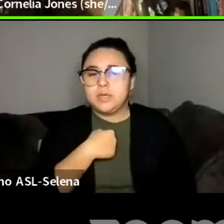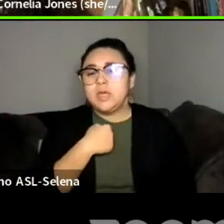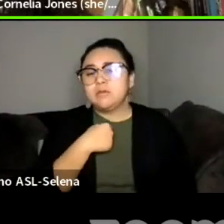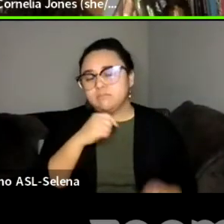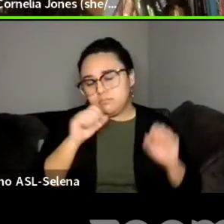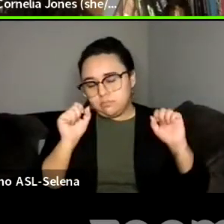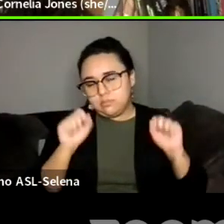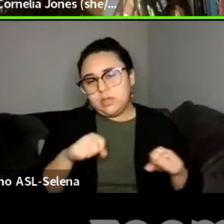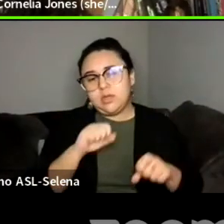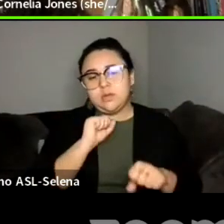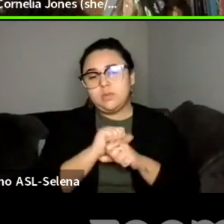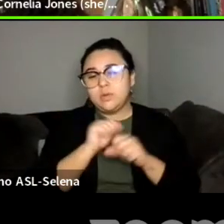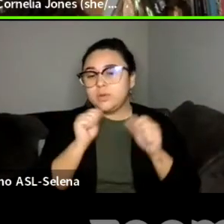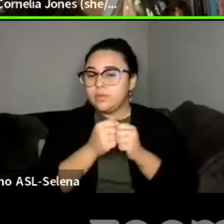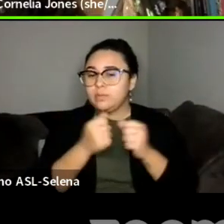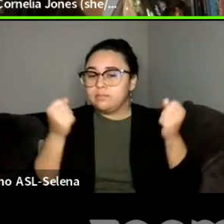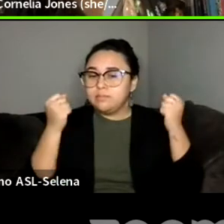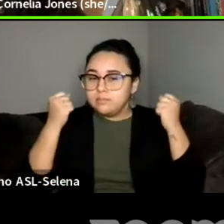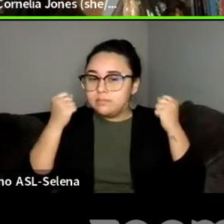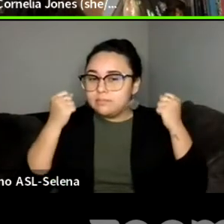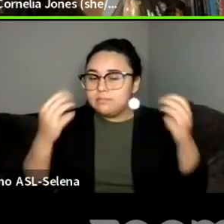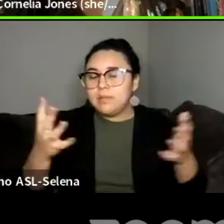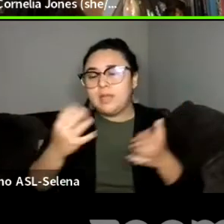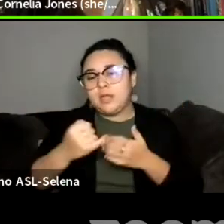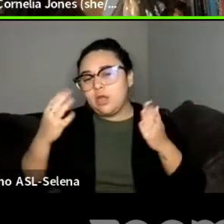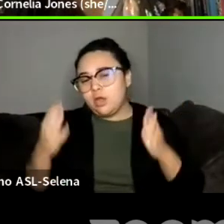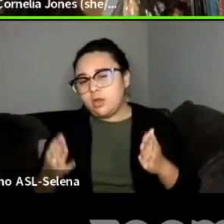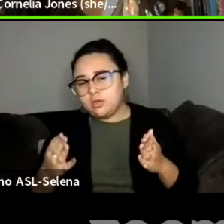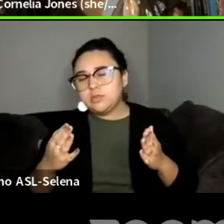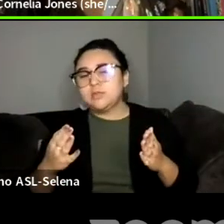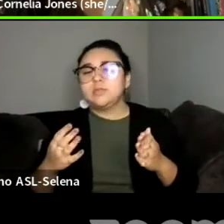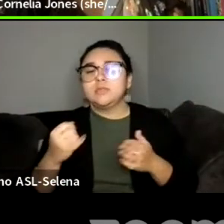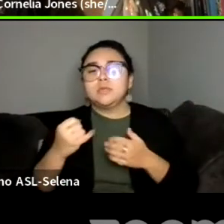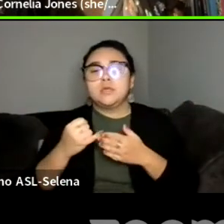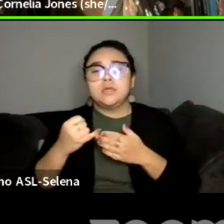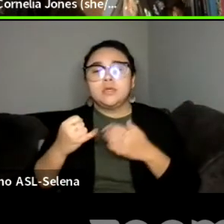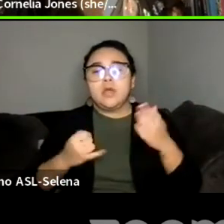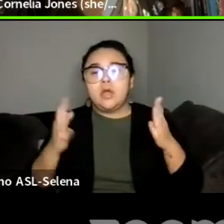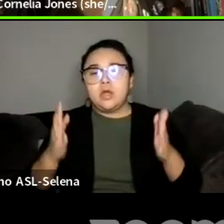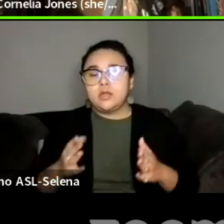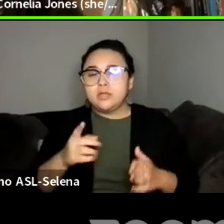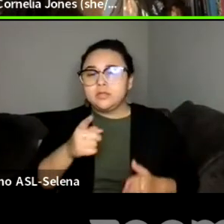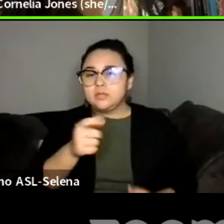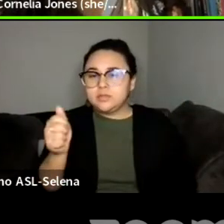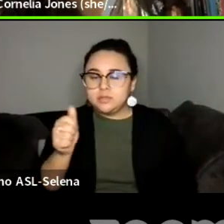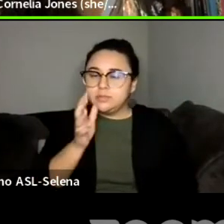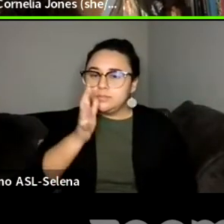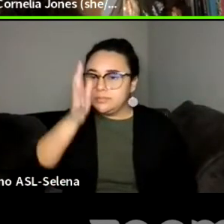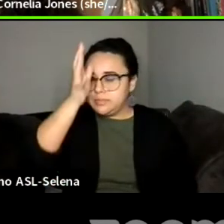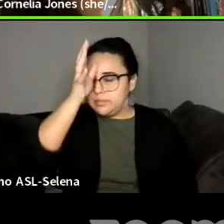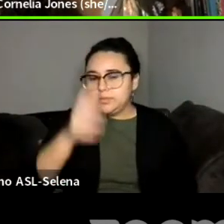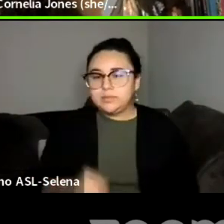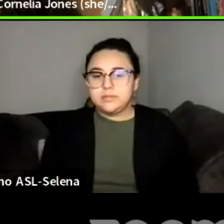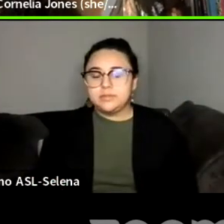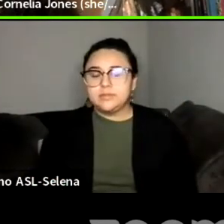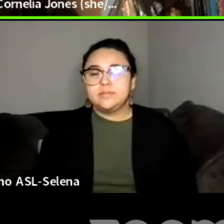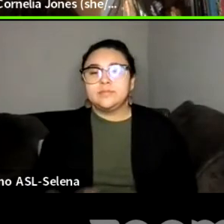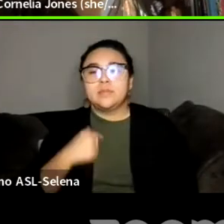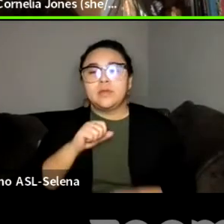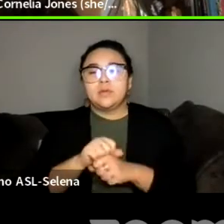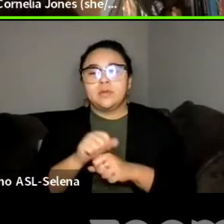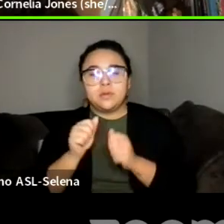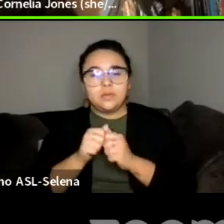with a lot of artists and artists who are parents. I worked with Jessica Blank and Eric